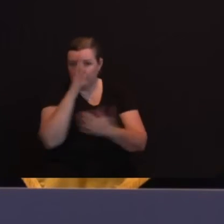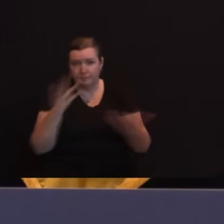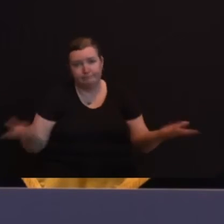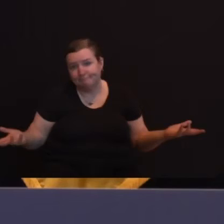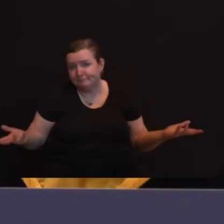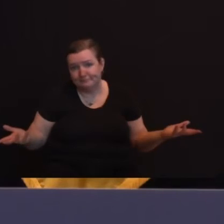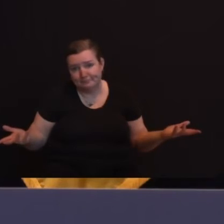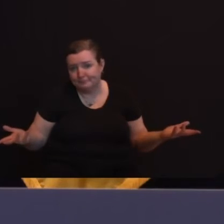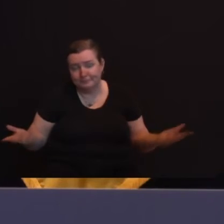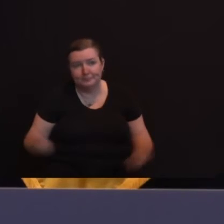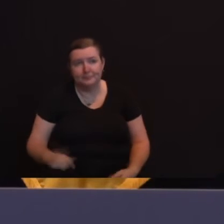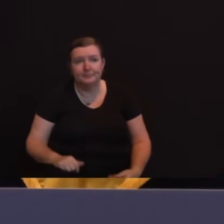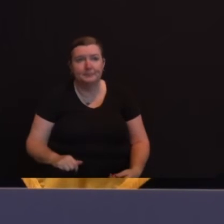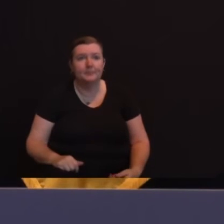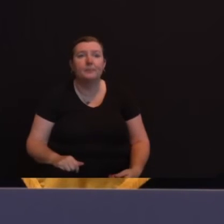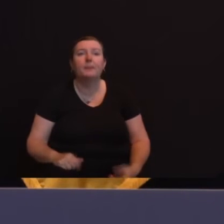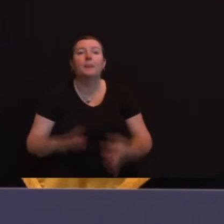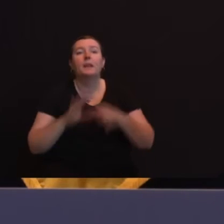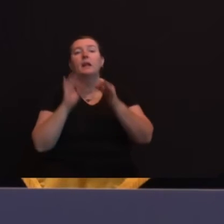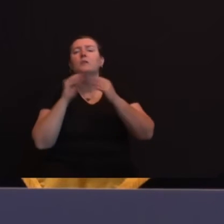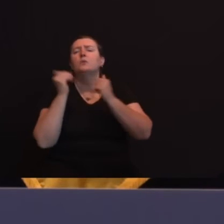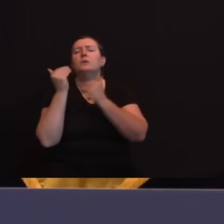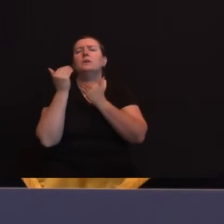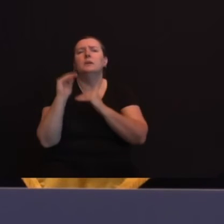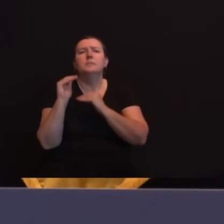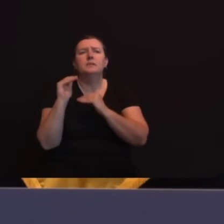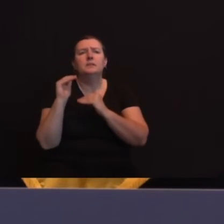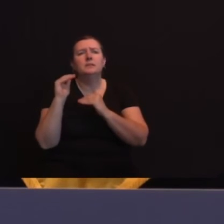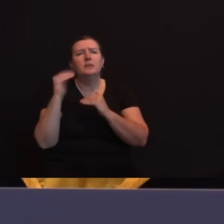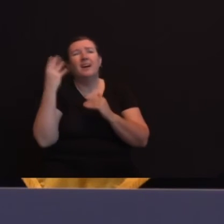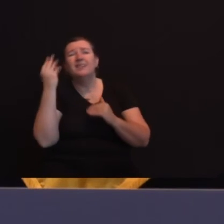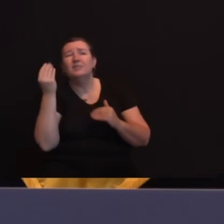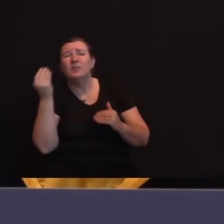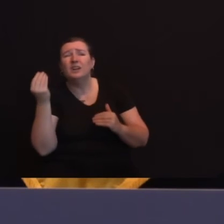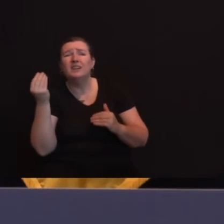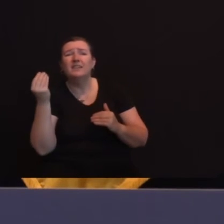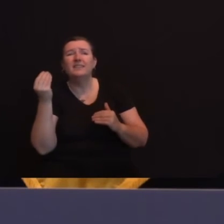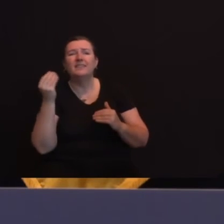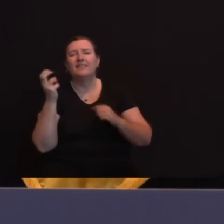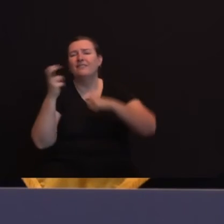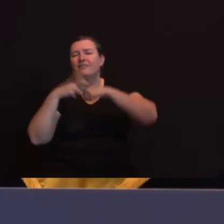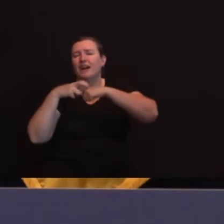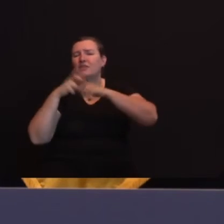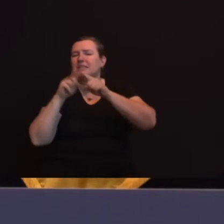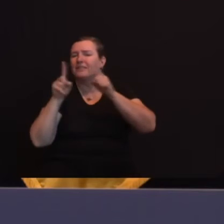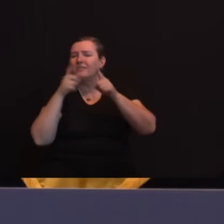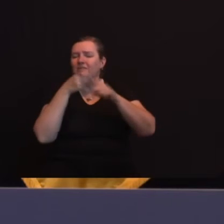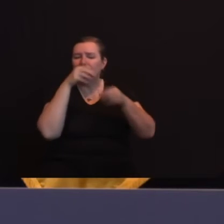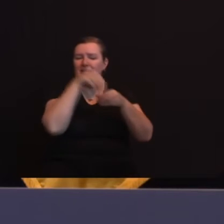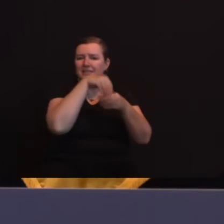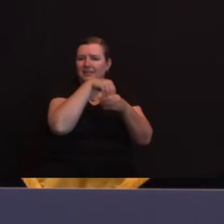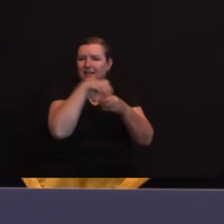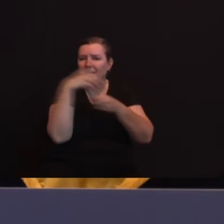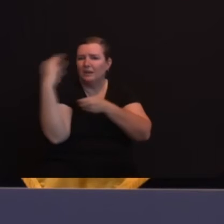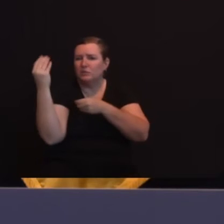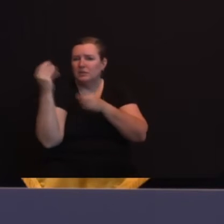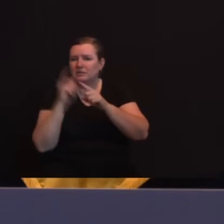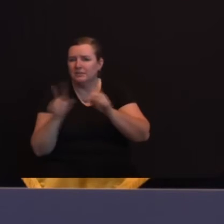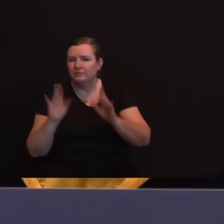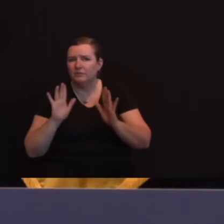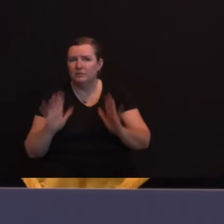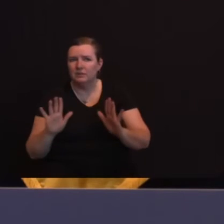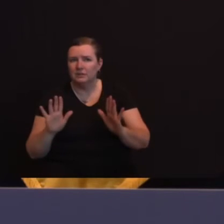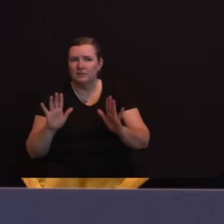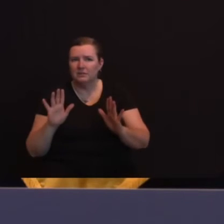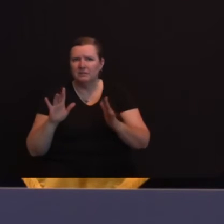continue to think on the limits that outside this virus is a lot different than it is on the inside. We've said that from moment one. That happens to be the case,